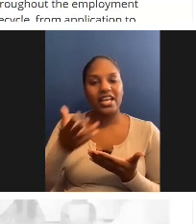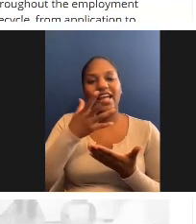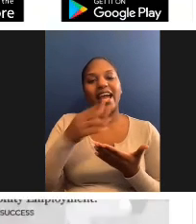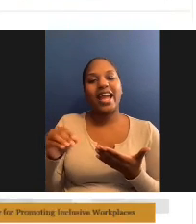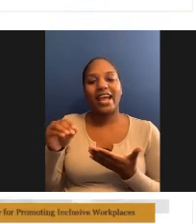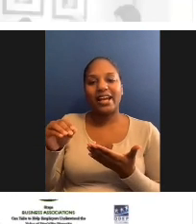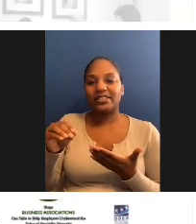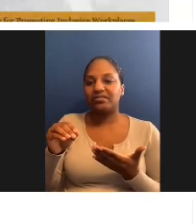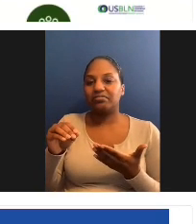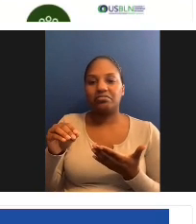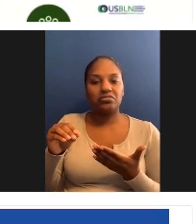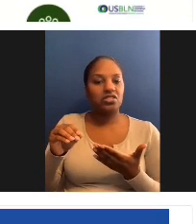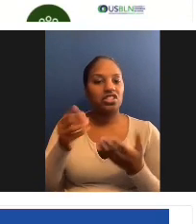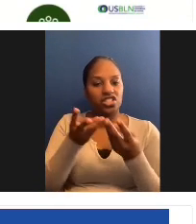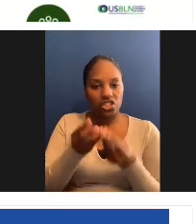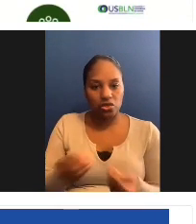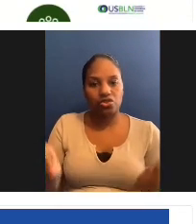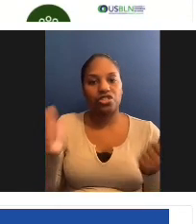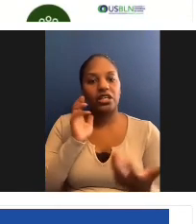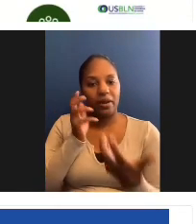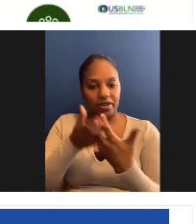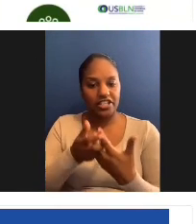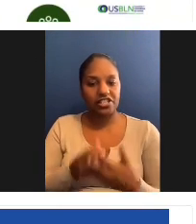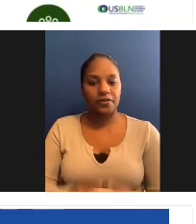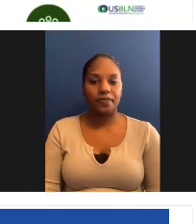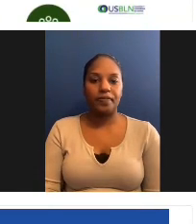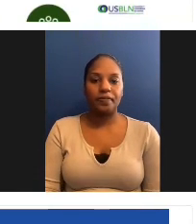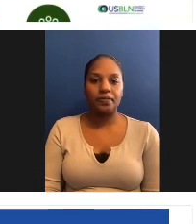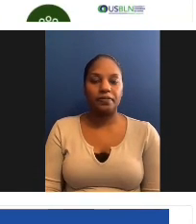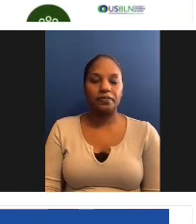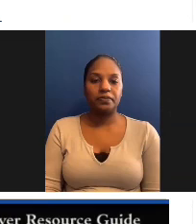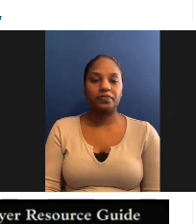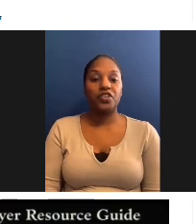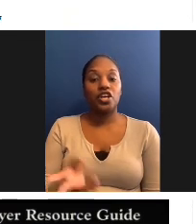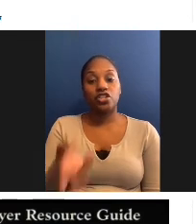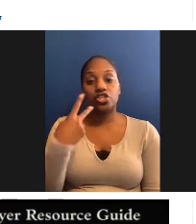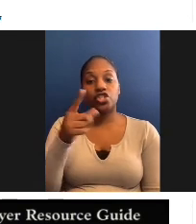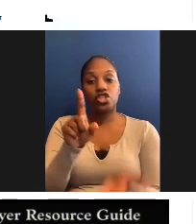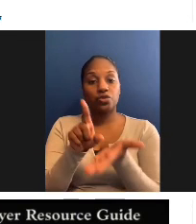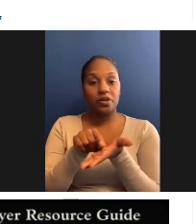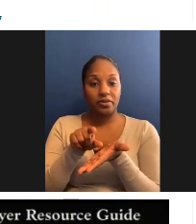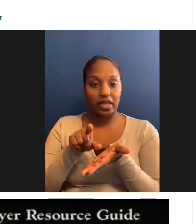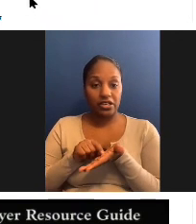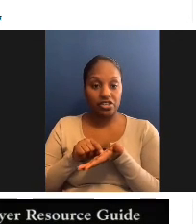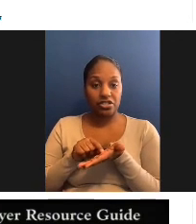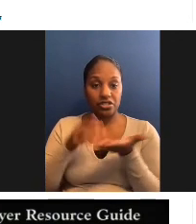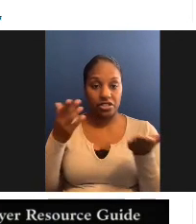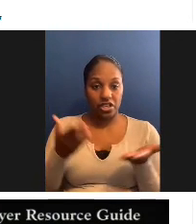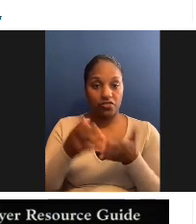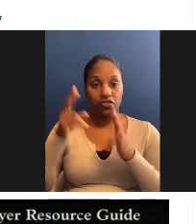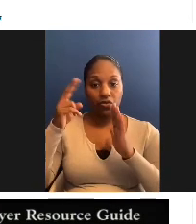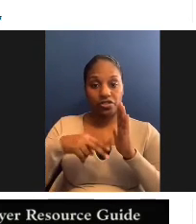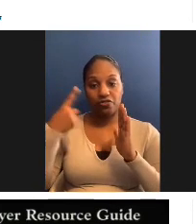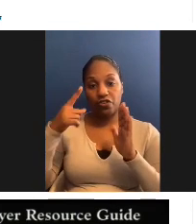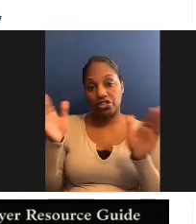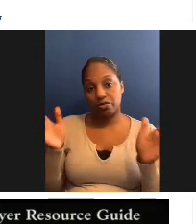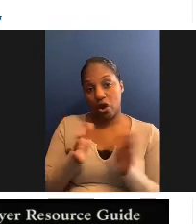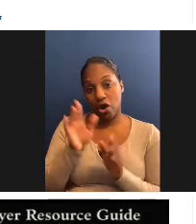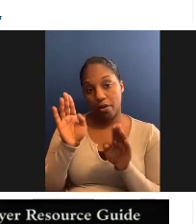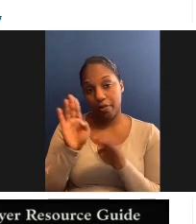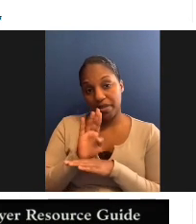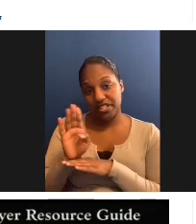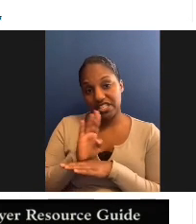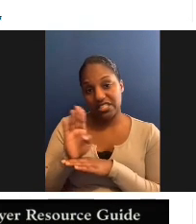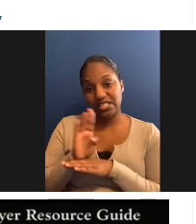accommodation solution. Here are 2 publications for small businesses that